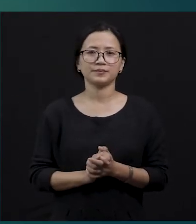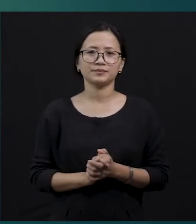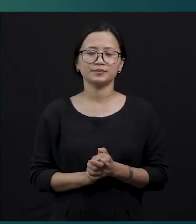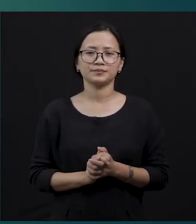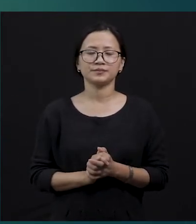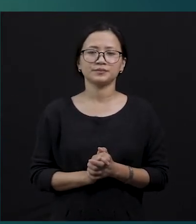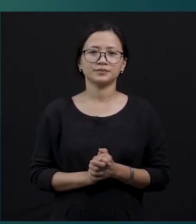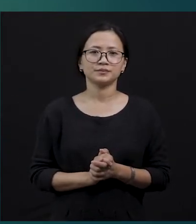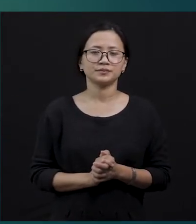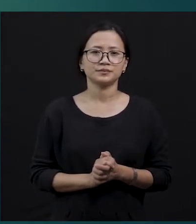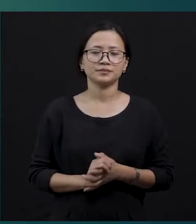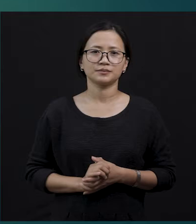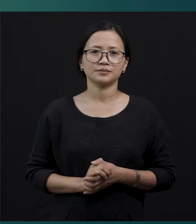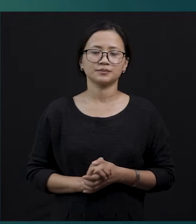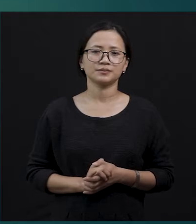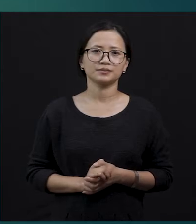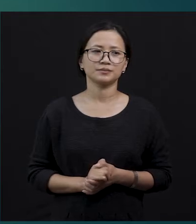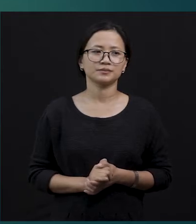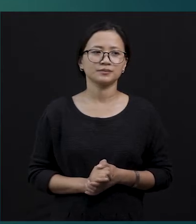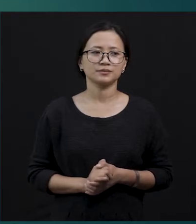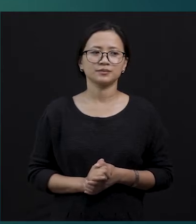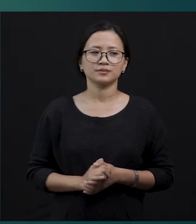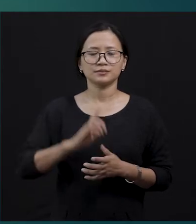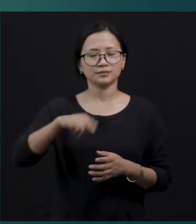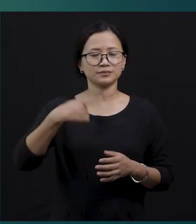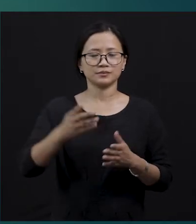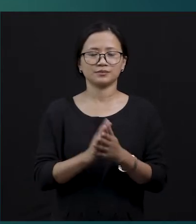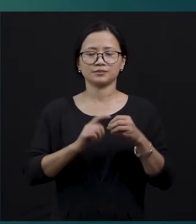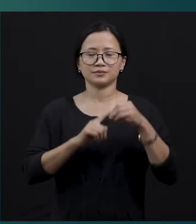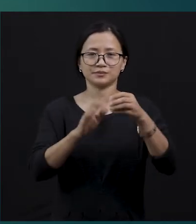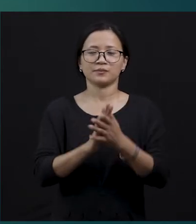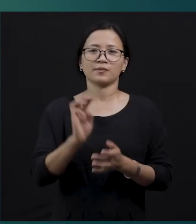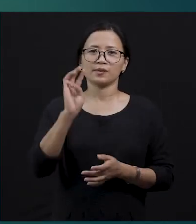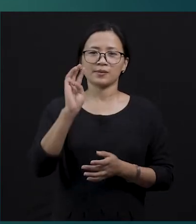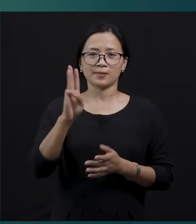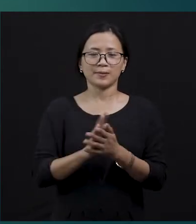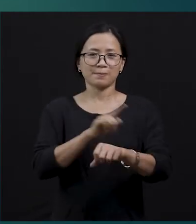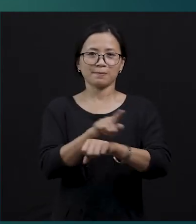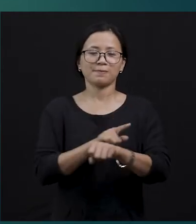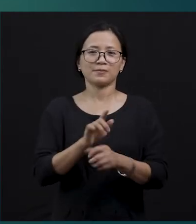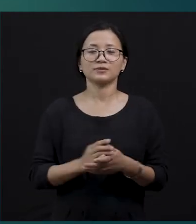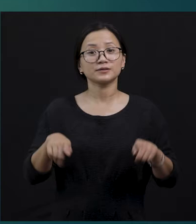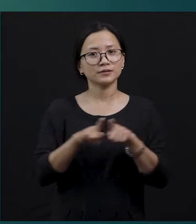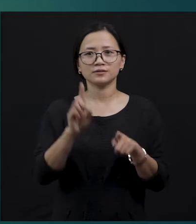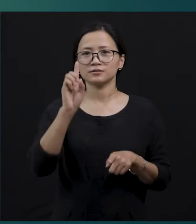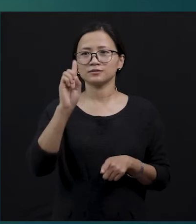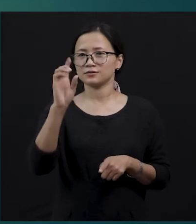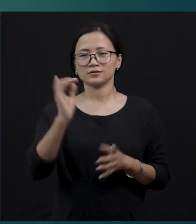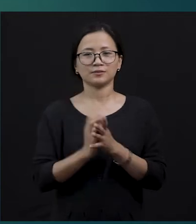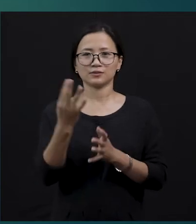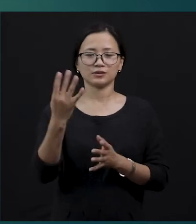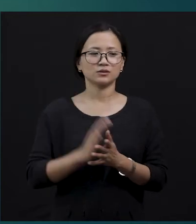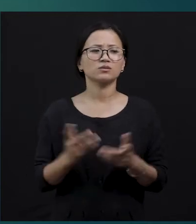960 here. Then you have here the next question, 3 hours and 10 minutes. So how you need to do